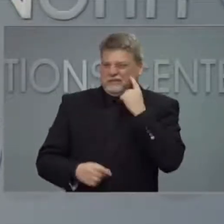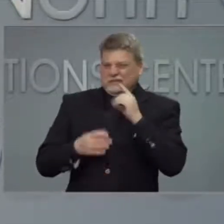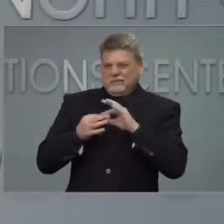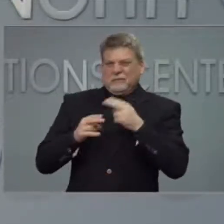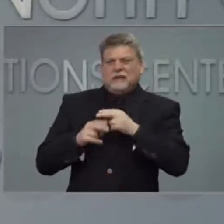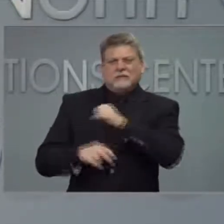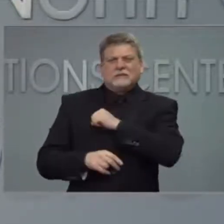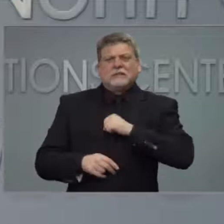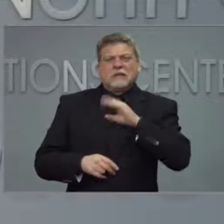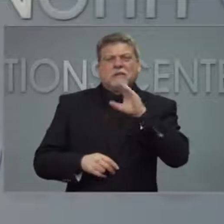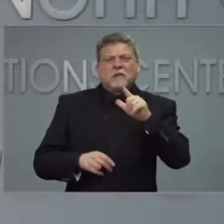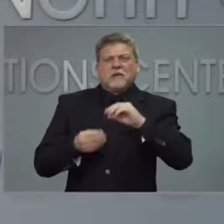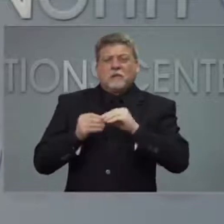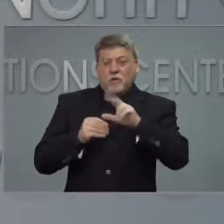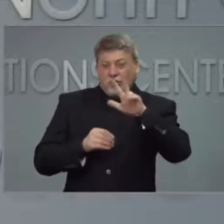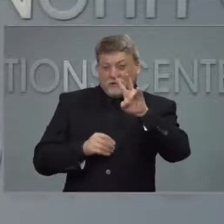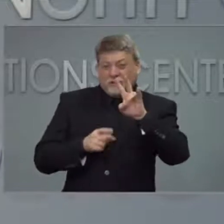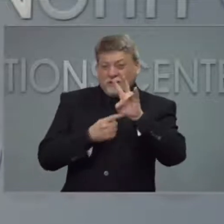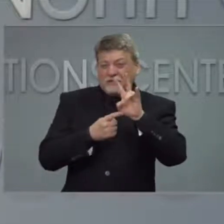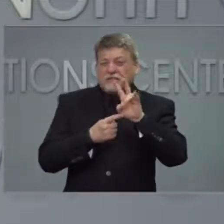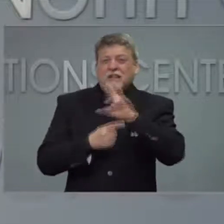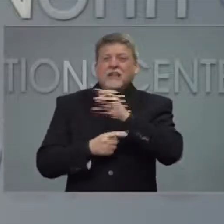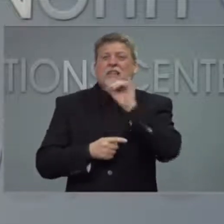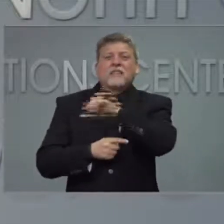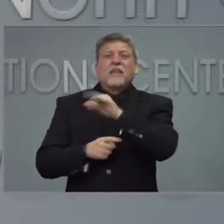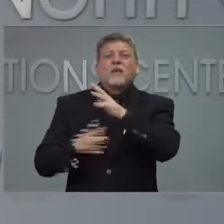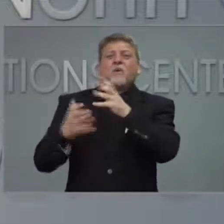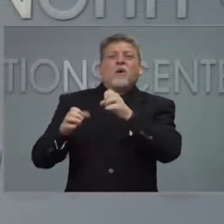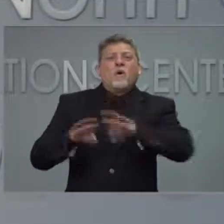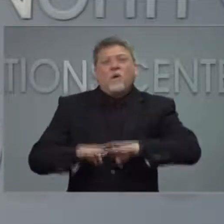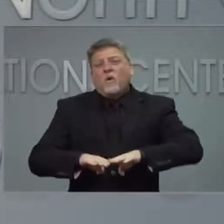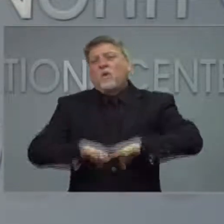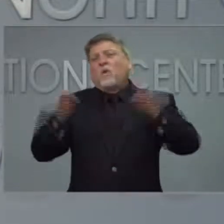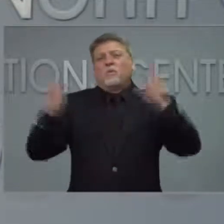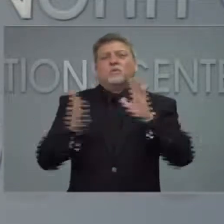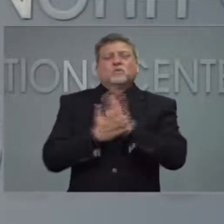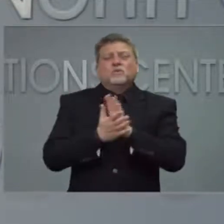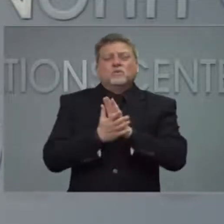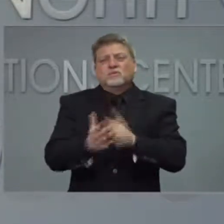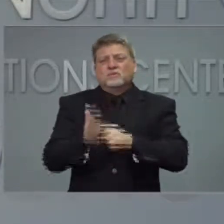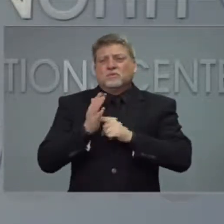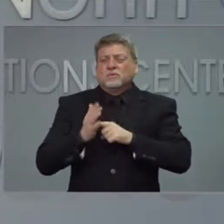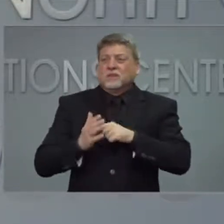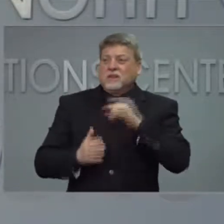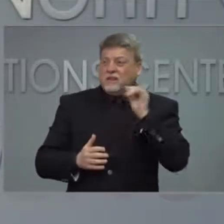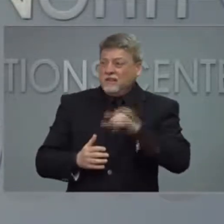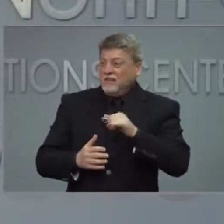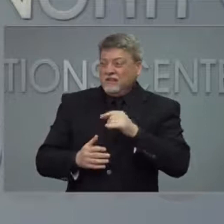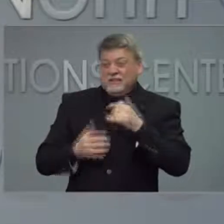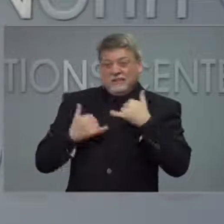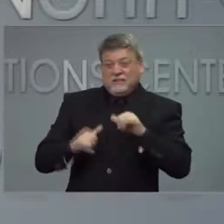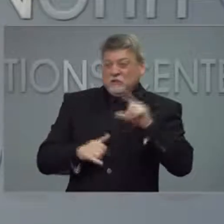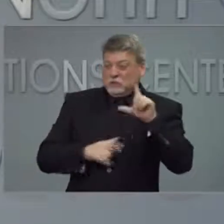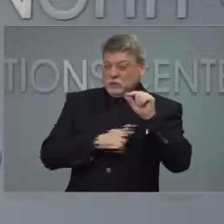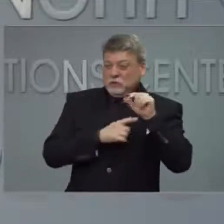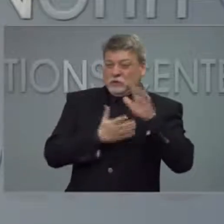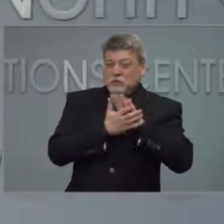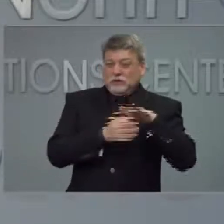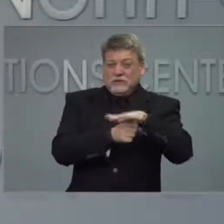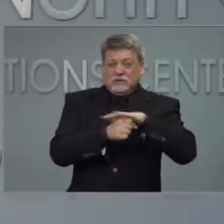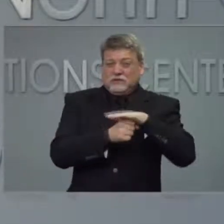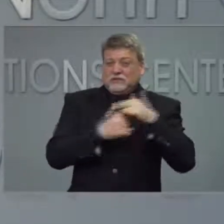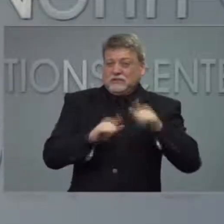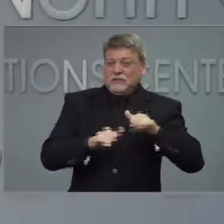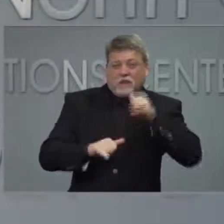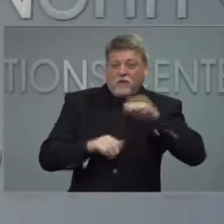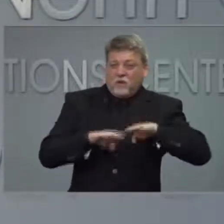Bill 37 and having most of the schools open, that's still, about 20 districts that won't be open. If you didn't like the bill